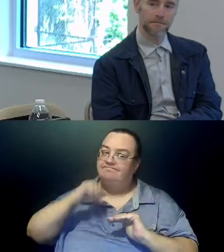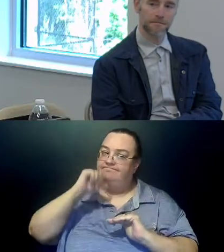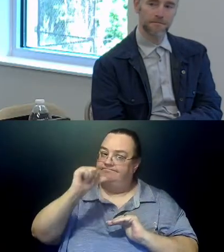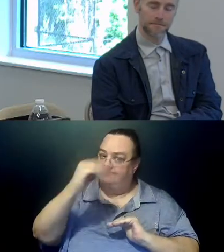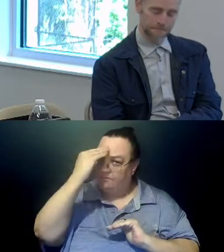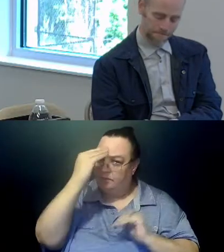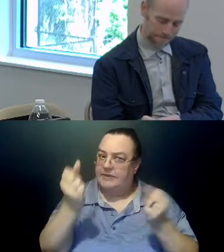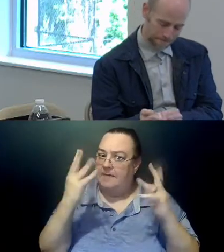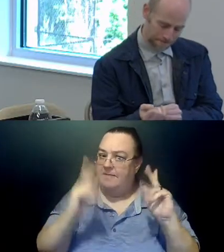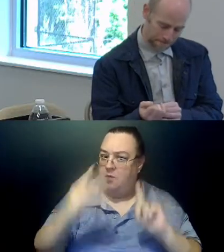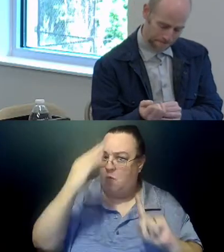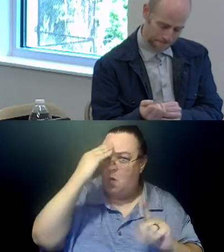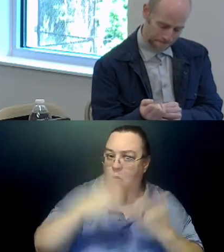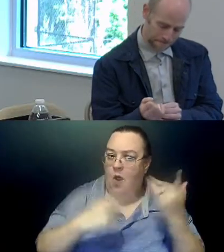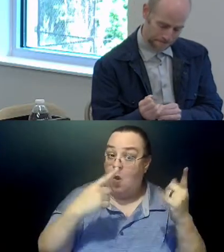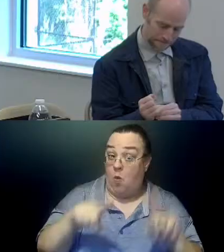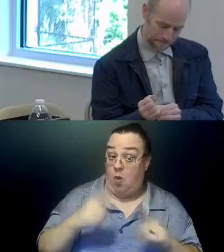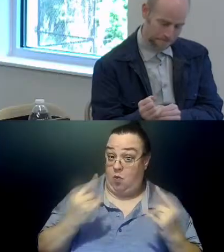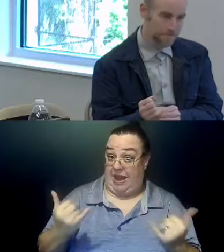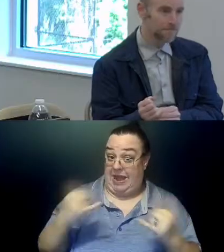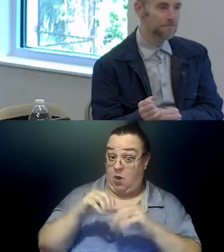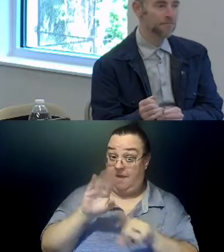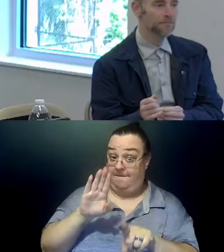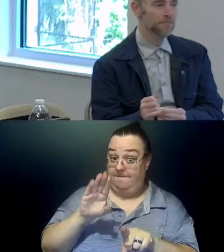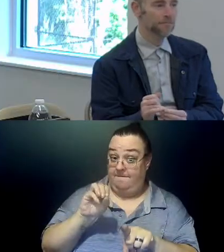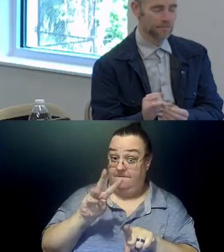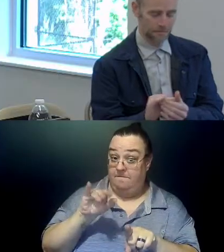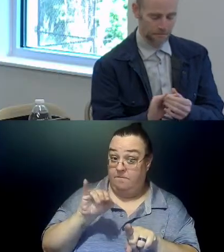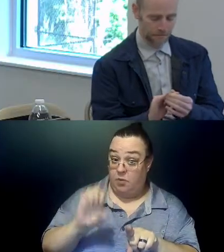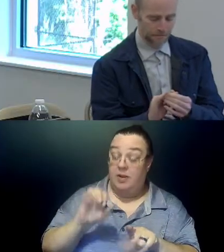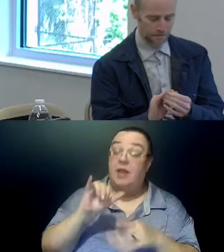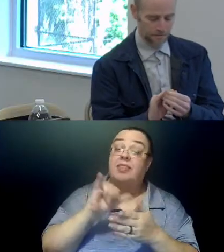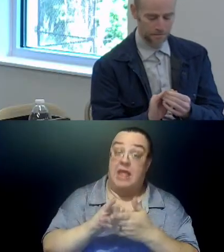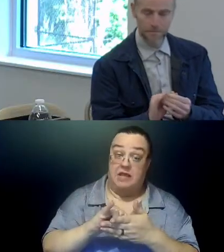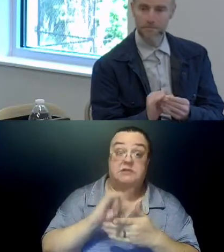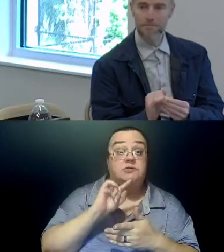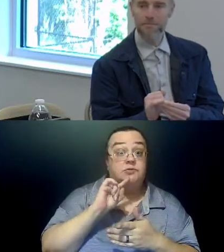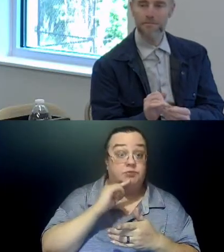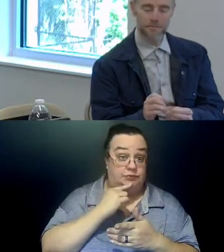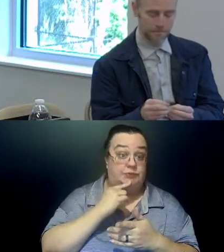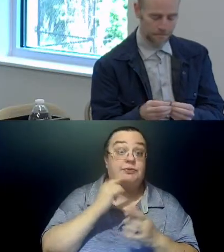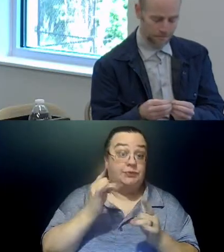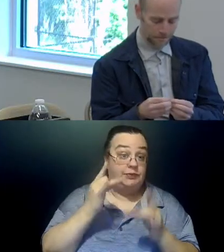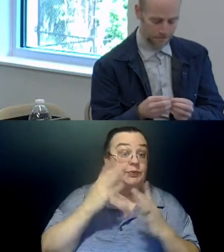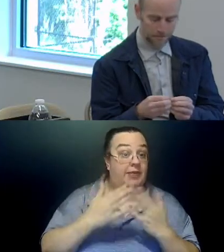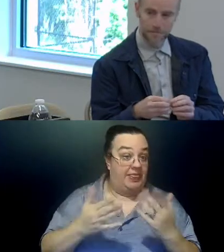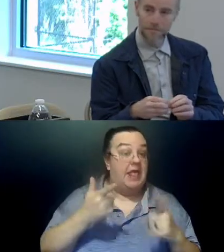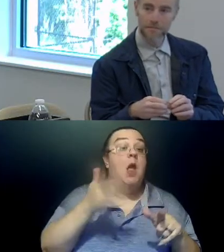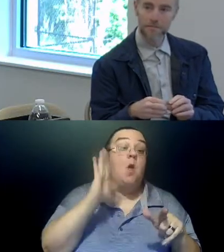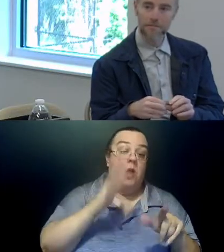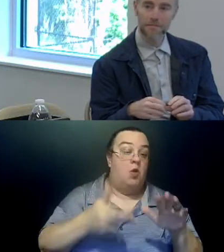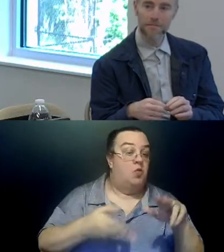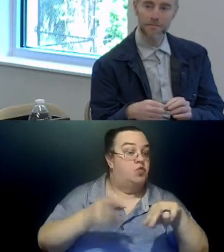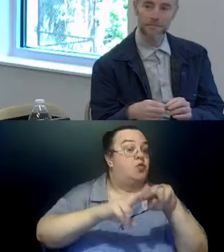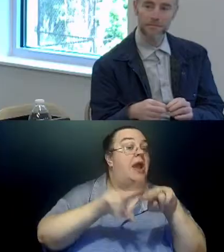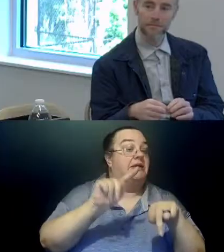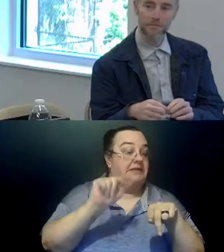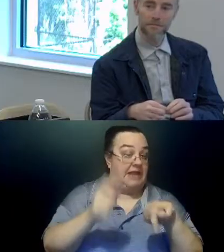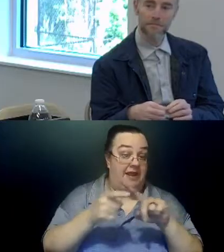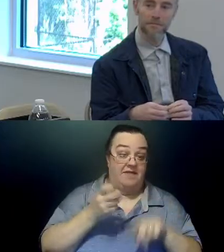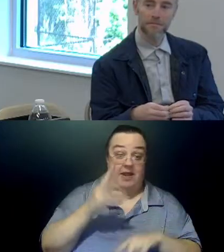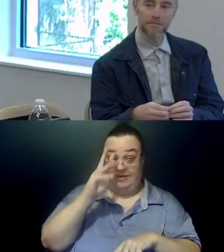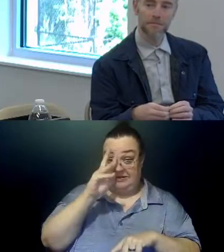aware of what's going on in Bowie right now. It's an extraordinary thing where they're going to be raising taxes from 60